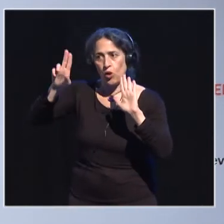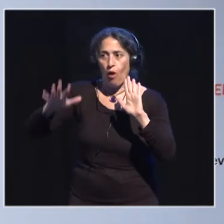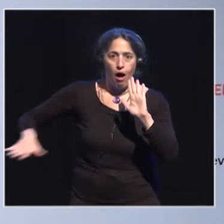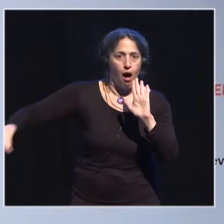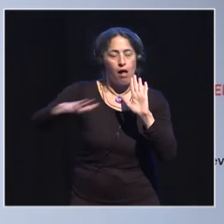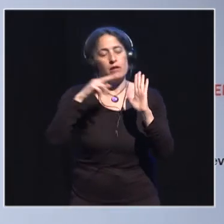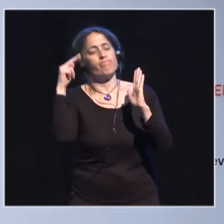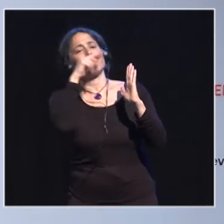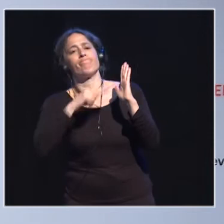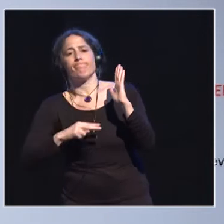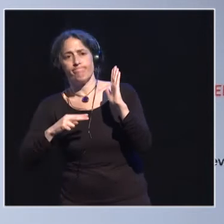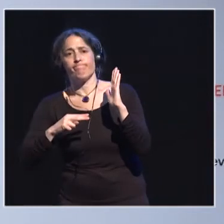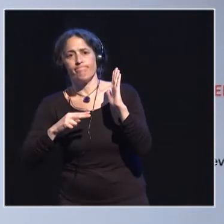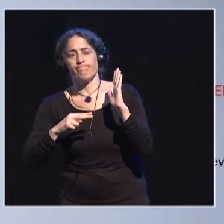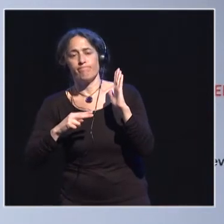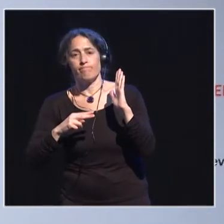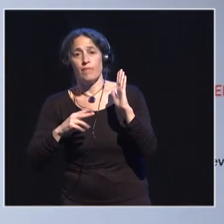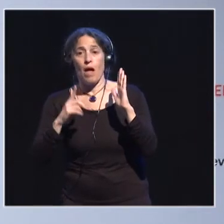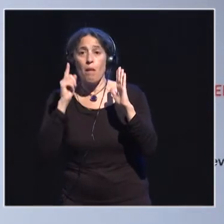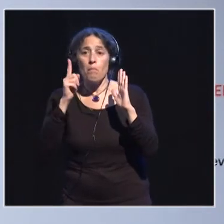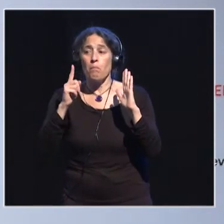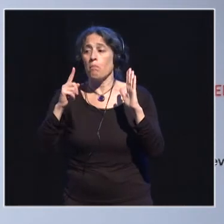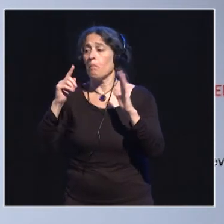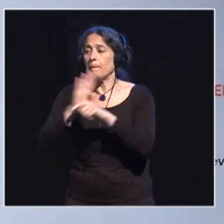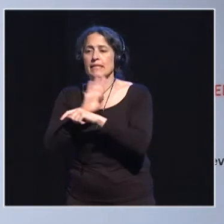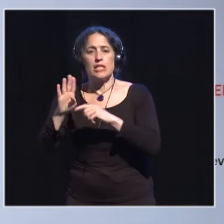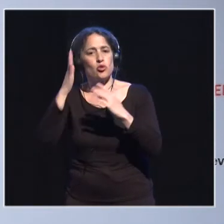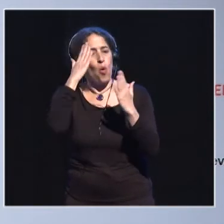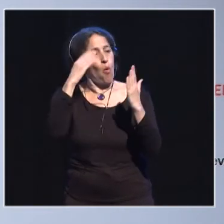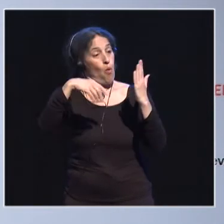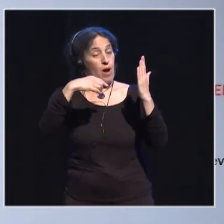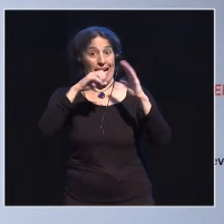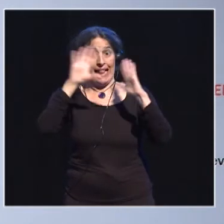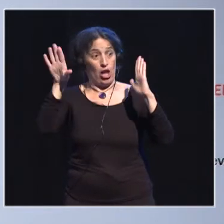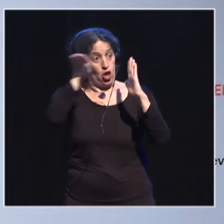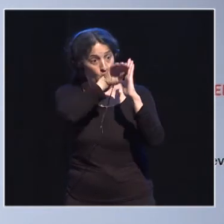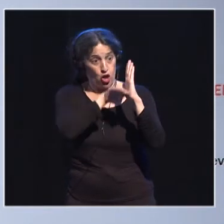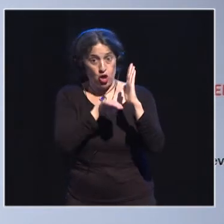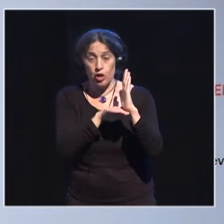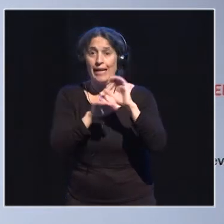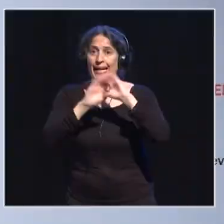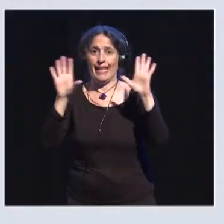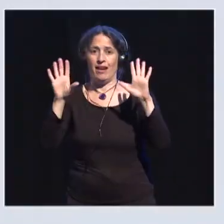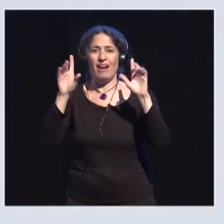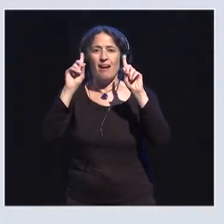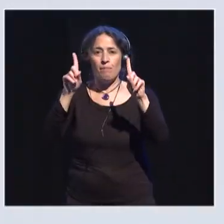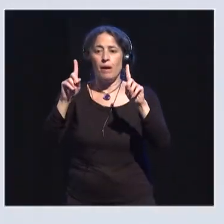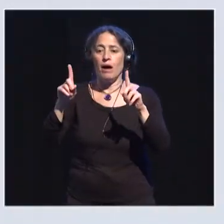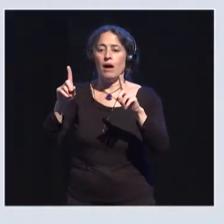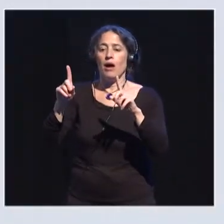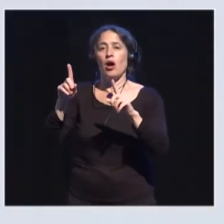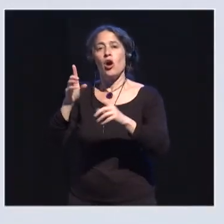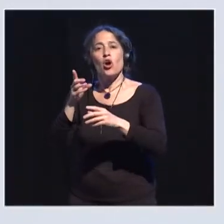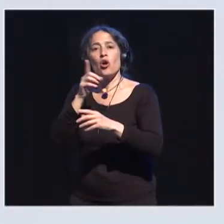businesses, but not everybody will be happy because for corruption, basis is not so fruitful anymore.